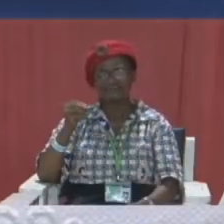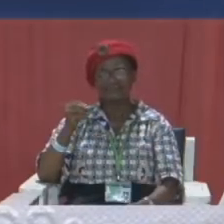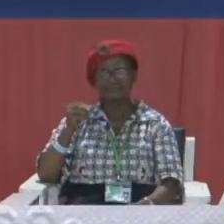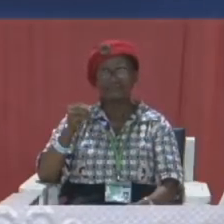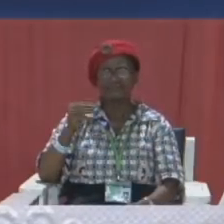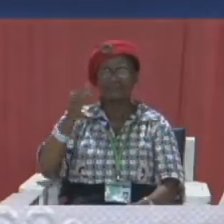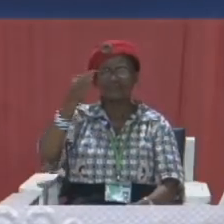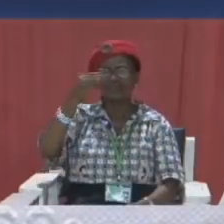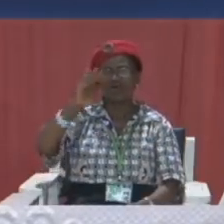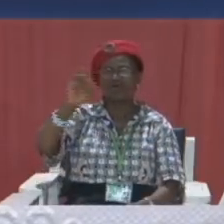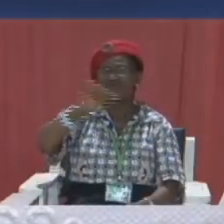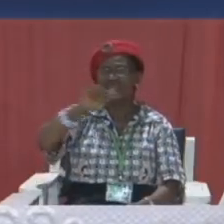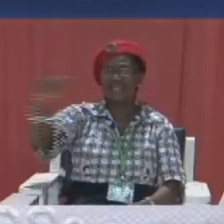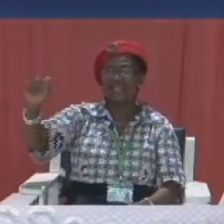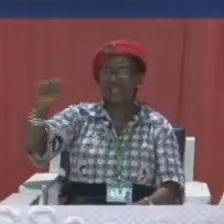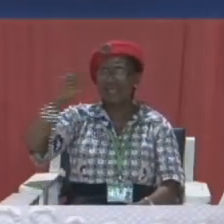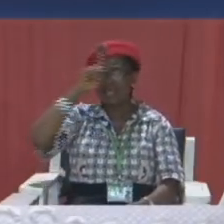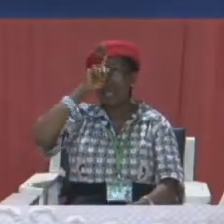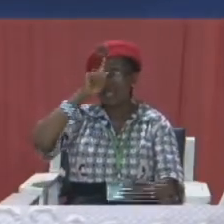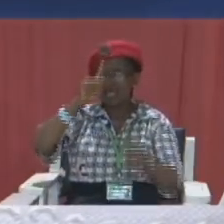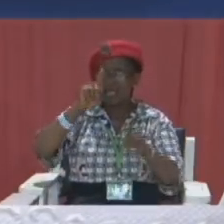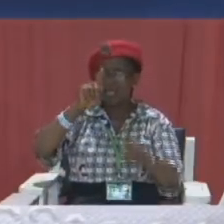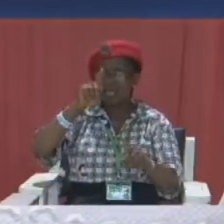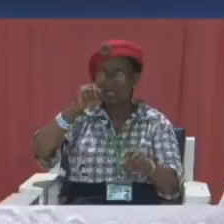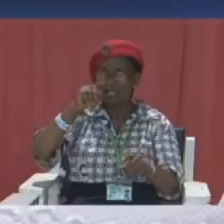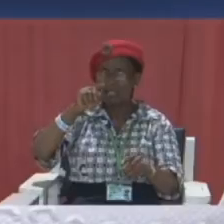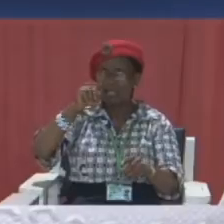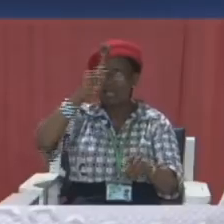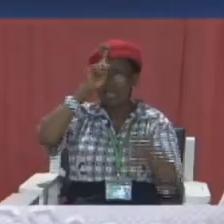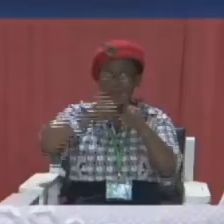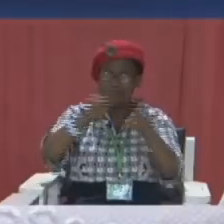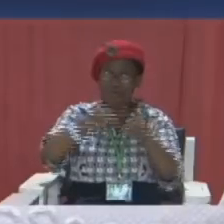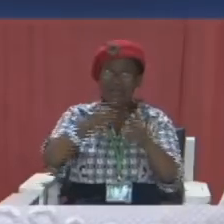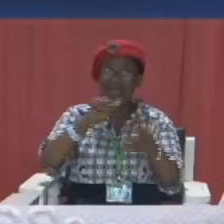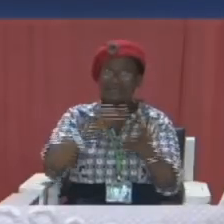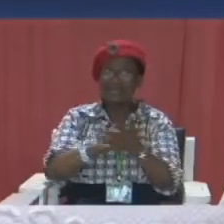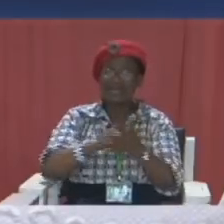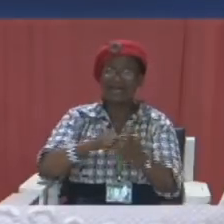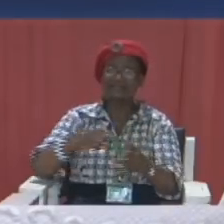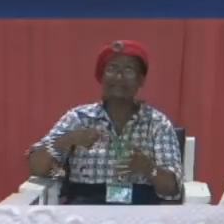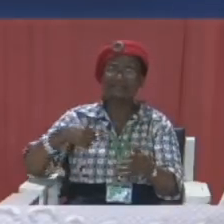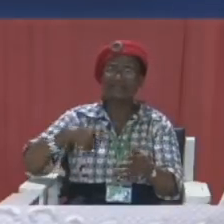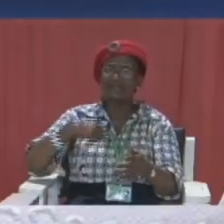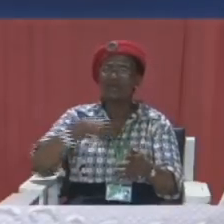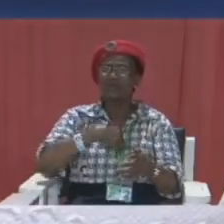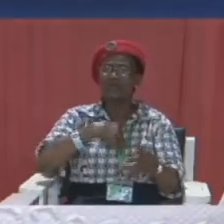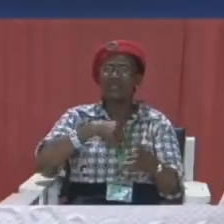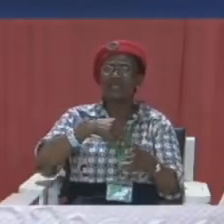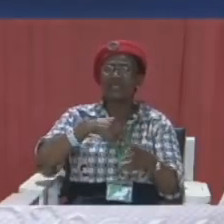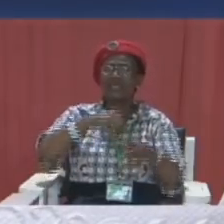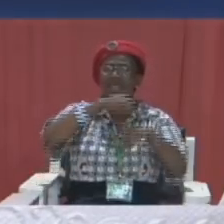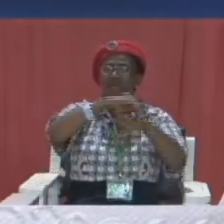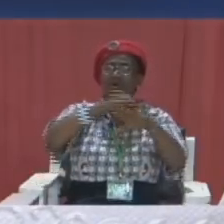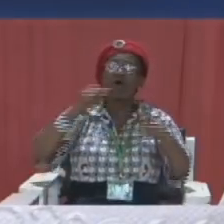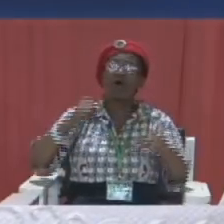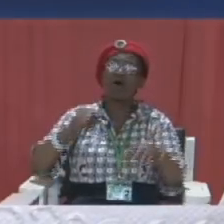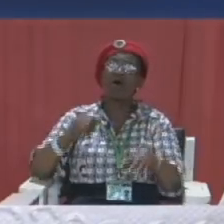of a brother that we decided to call Brother Joe. Came